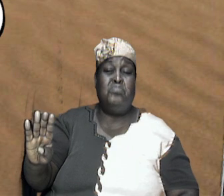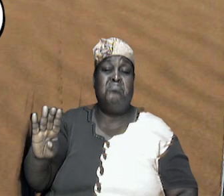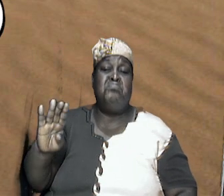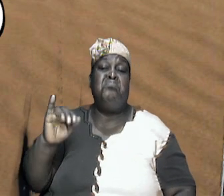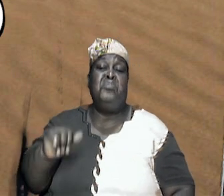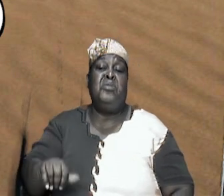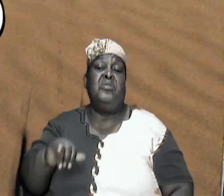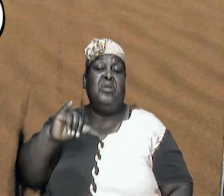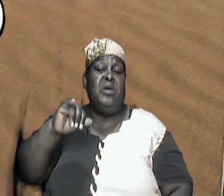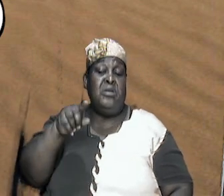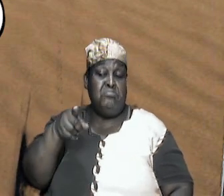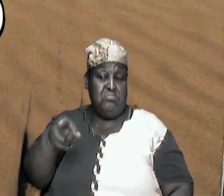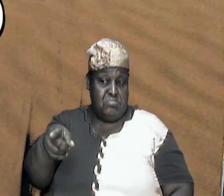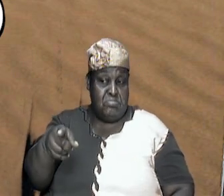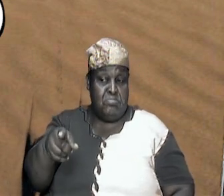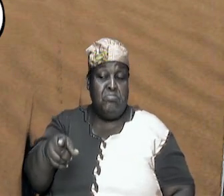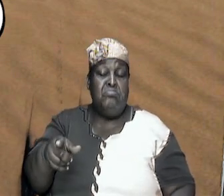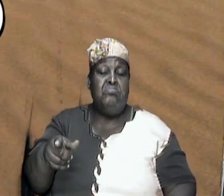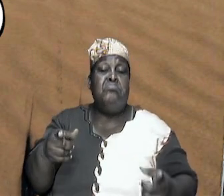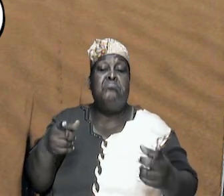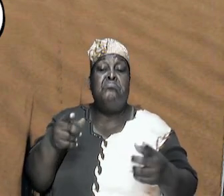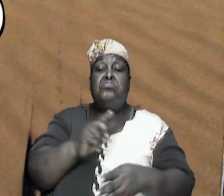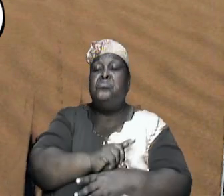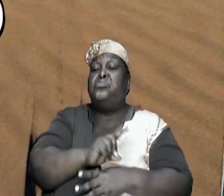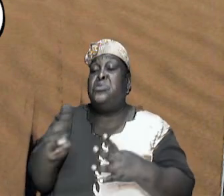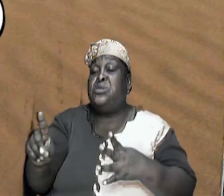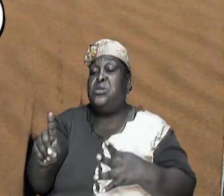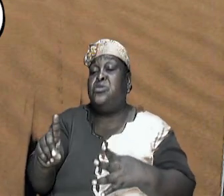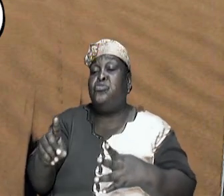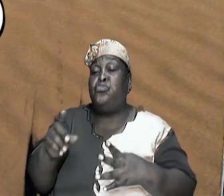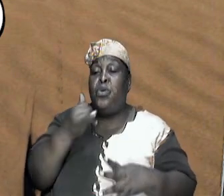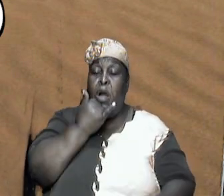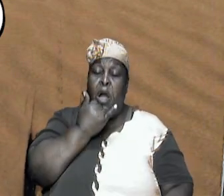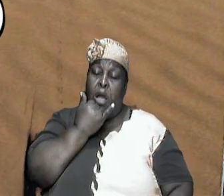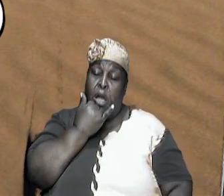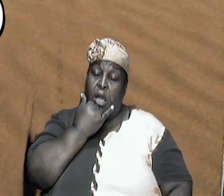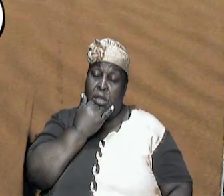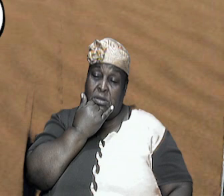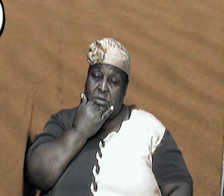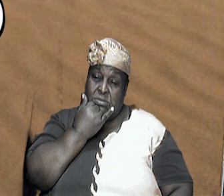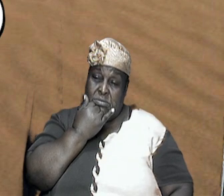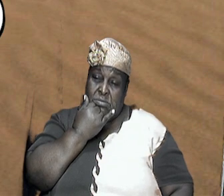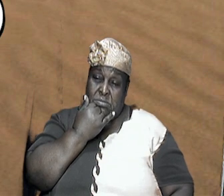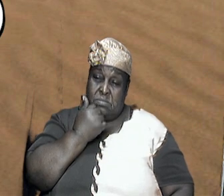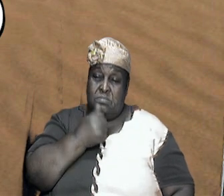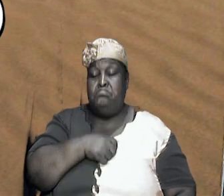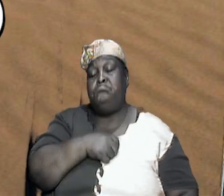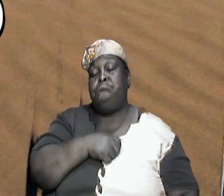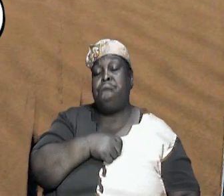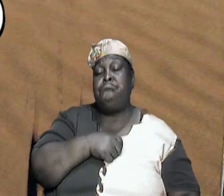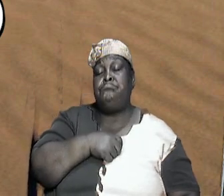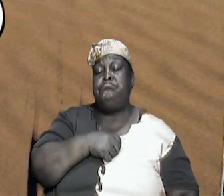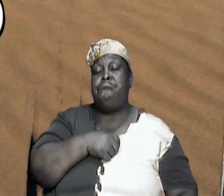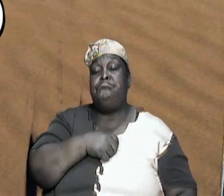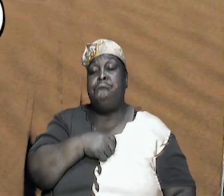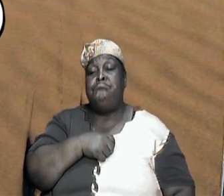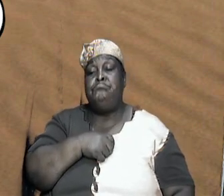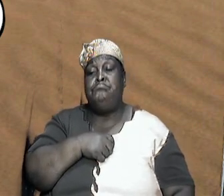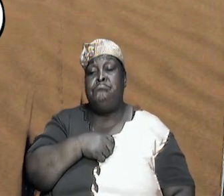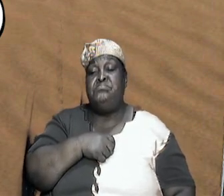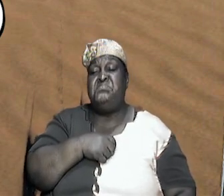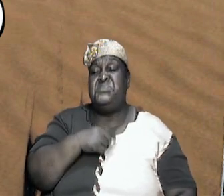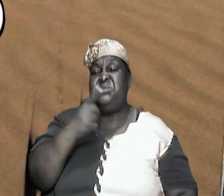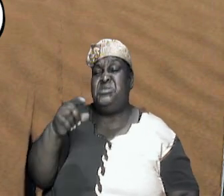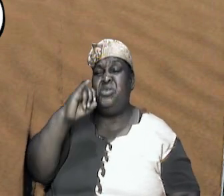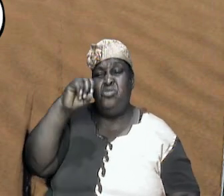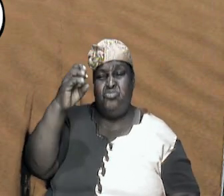that he did something wrong. Right? They all took part in trying to convince him. They said, look here,